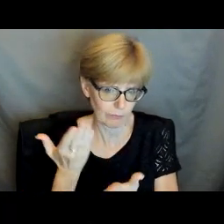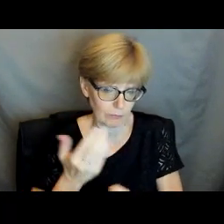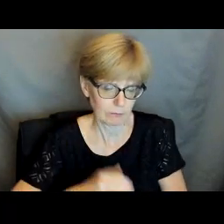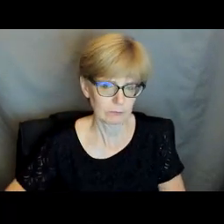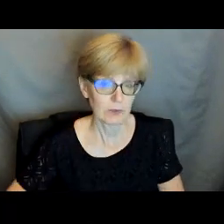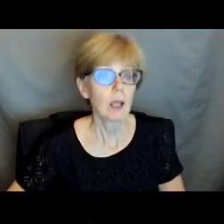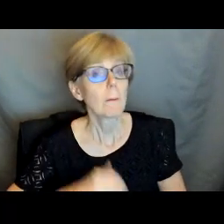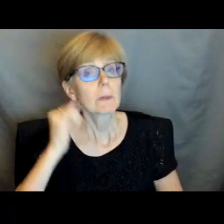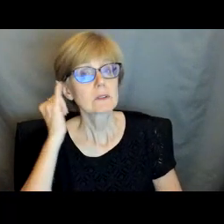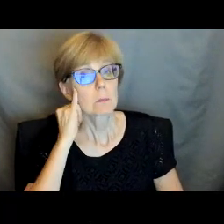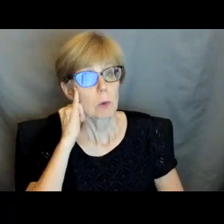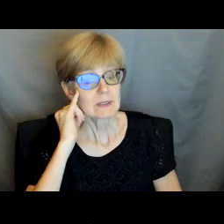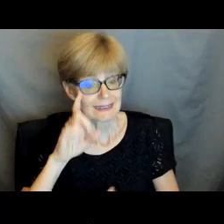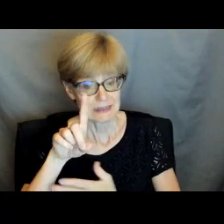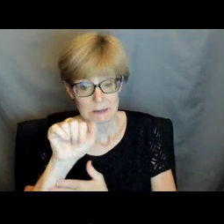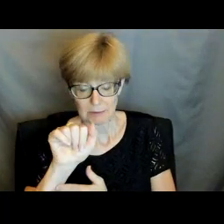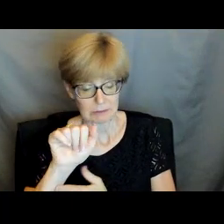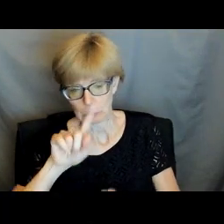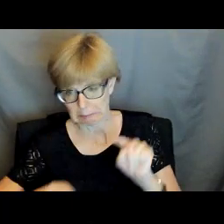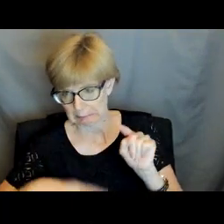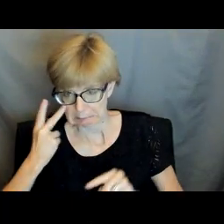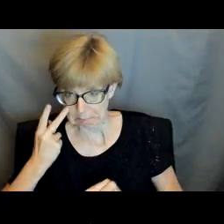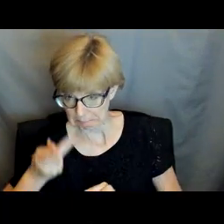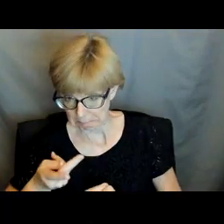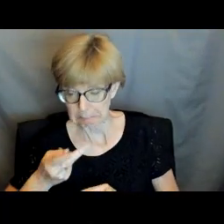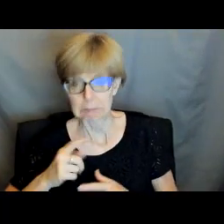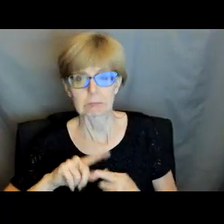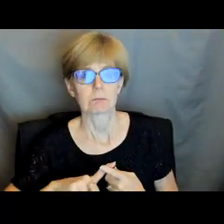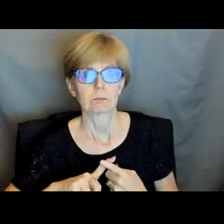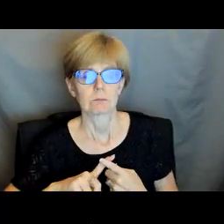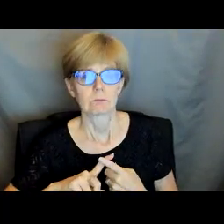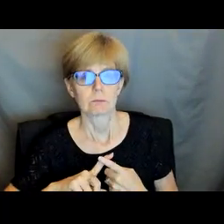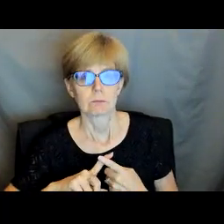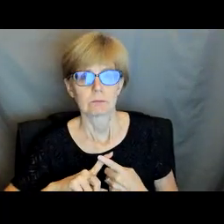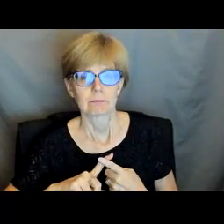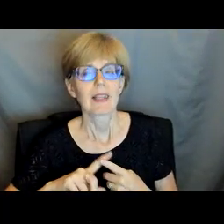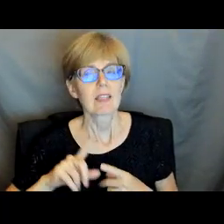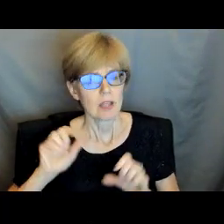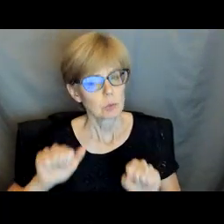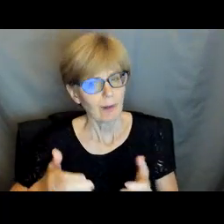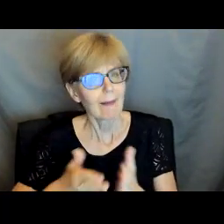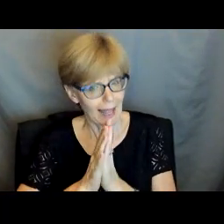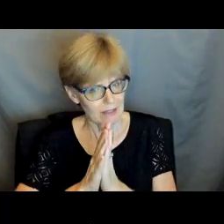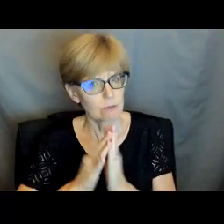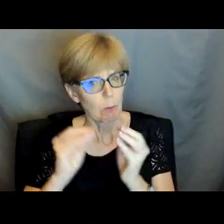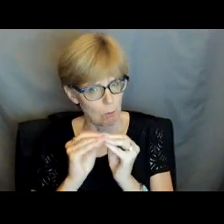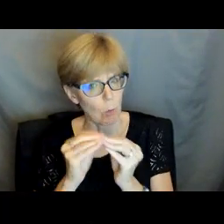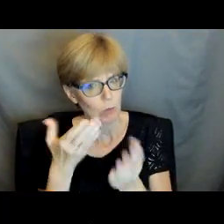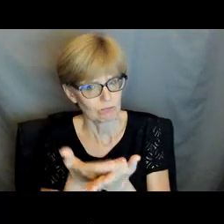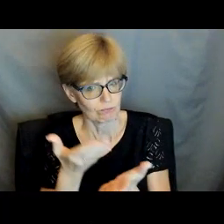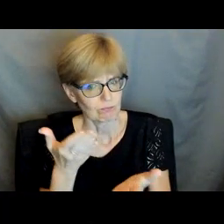if a disability is not observable, then it's fine to ask for further